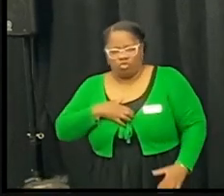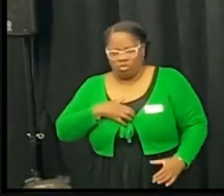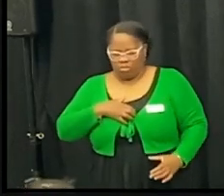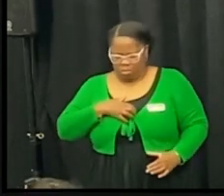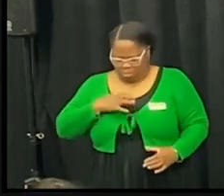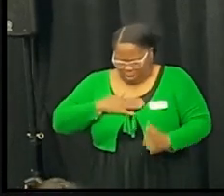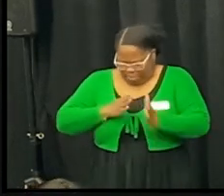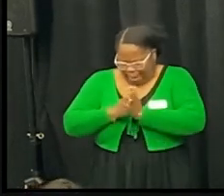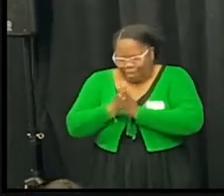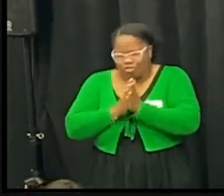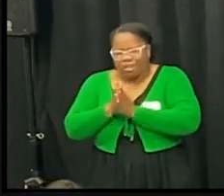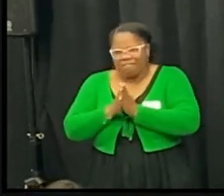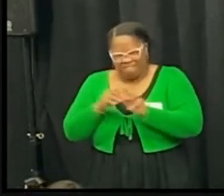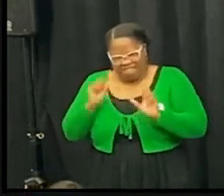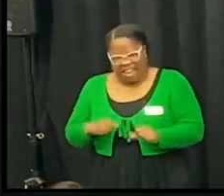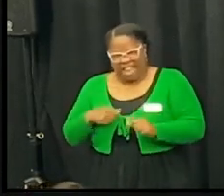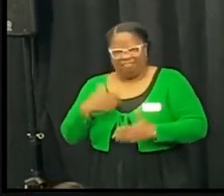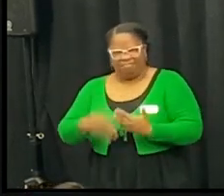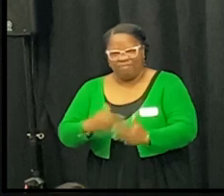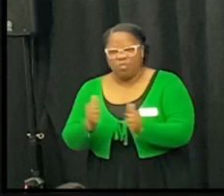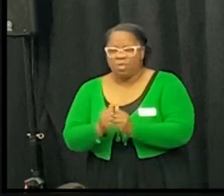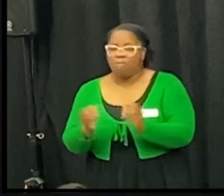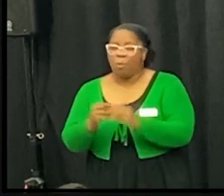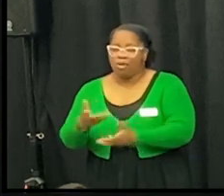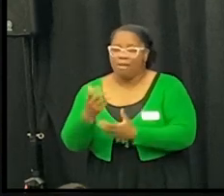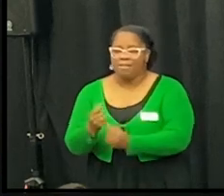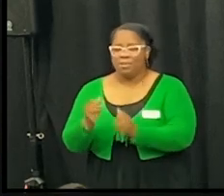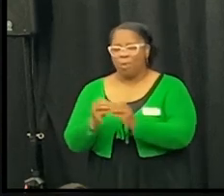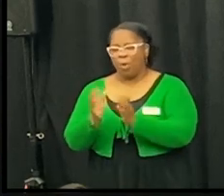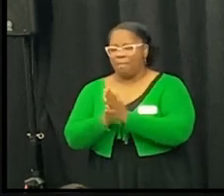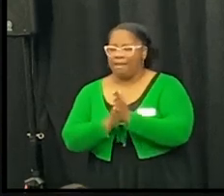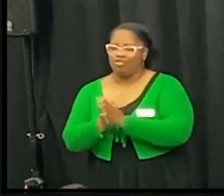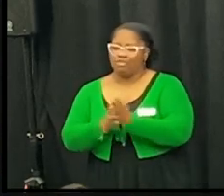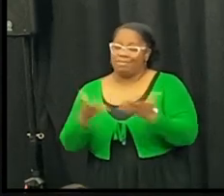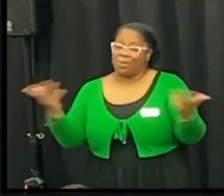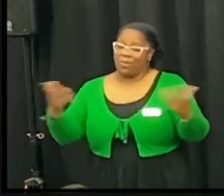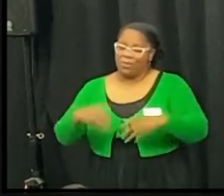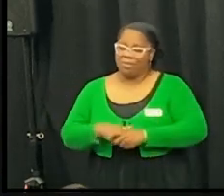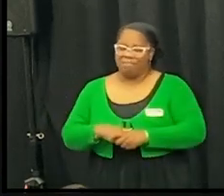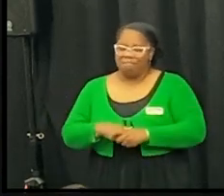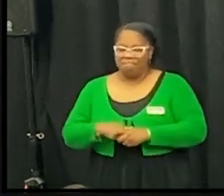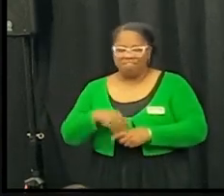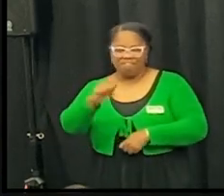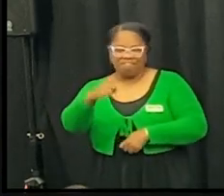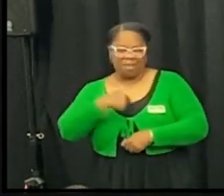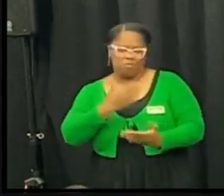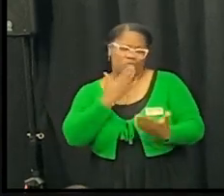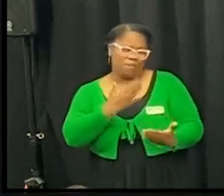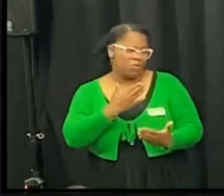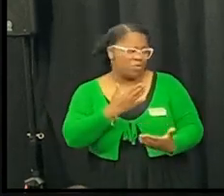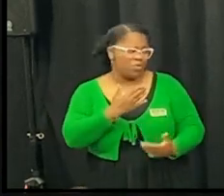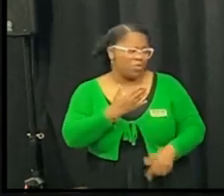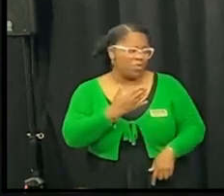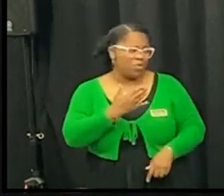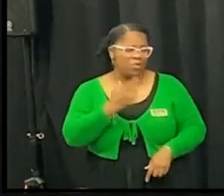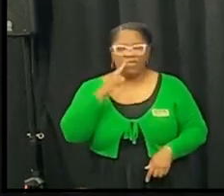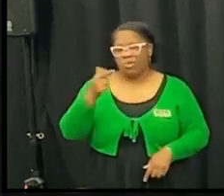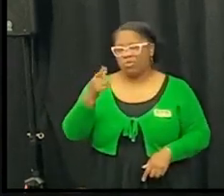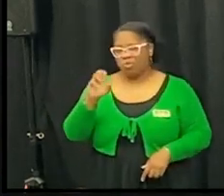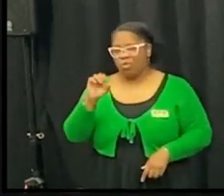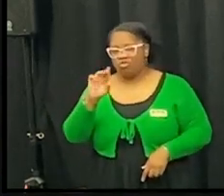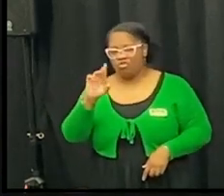about with confidence and more passion. So, yeah, I mean, so I'm grateful for Georgia